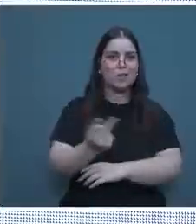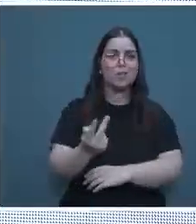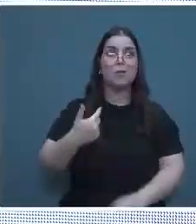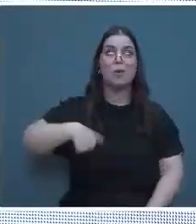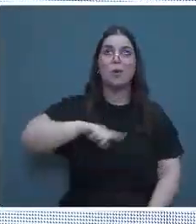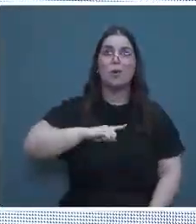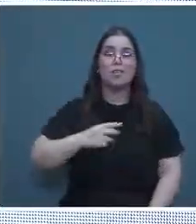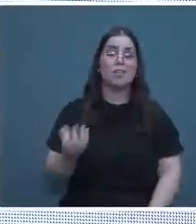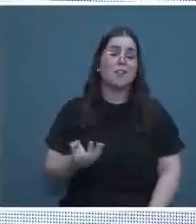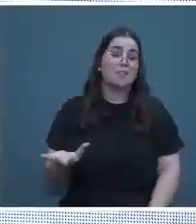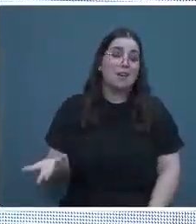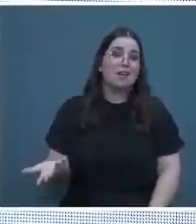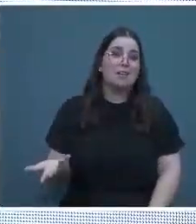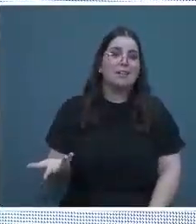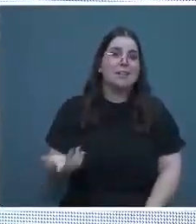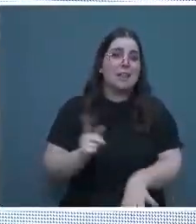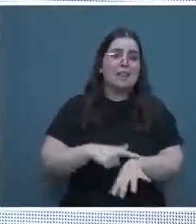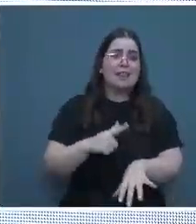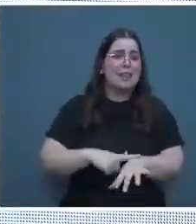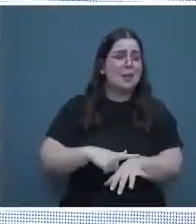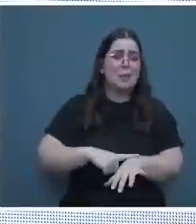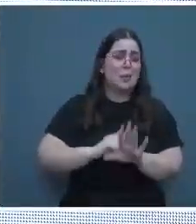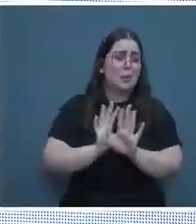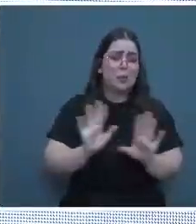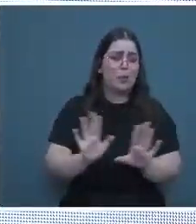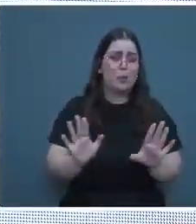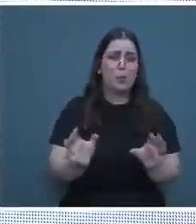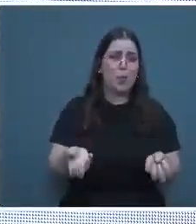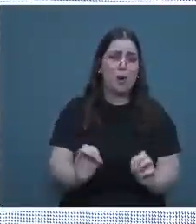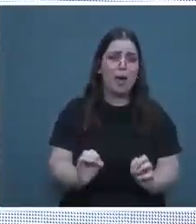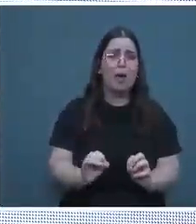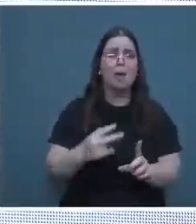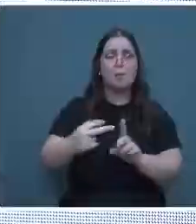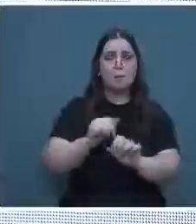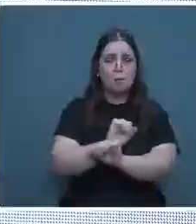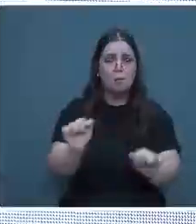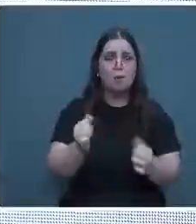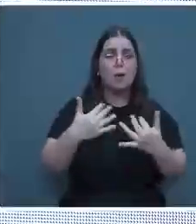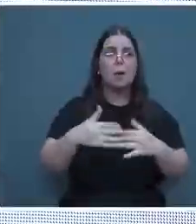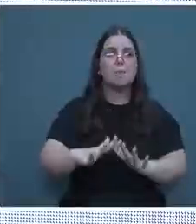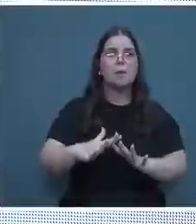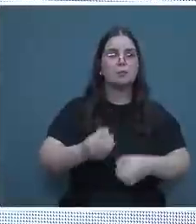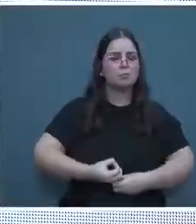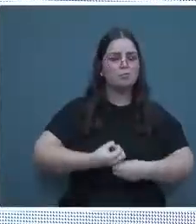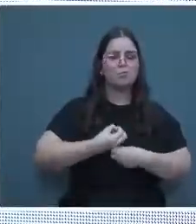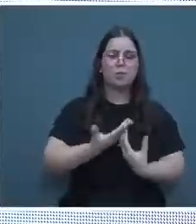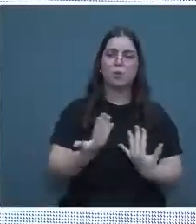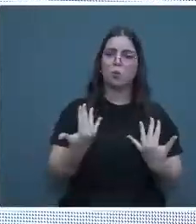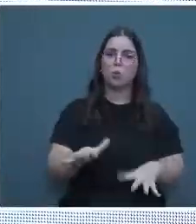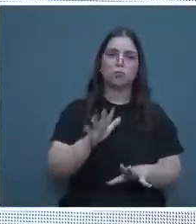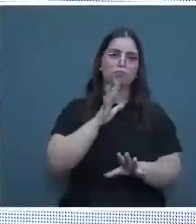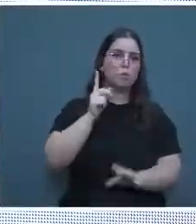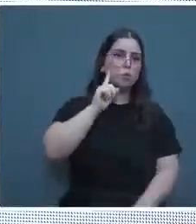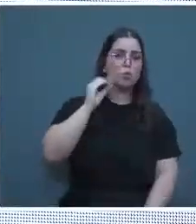just don't have no more time for your sharings and envisions, but the message that you brought here was the